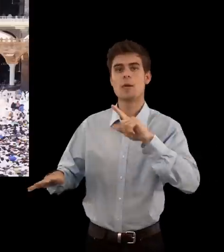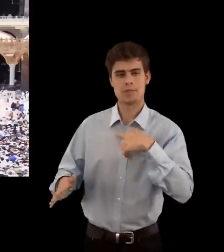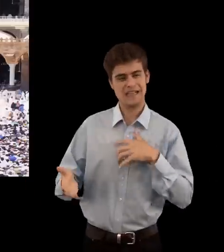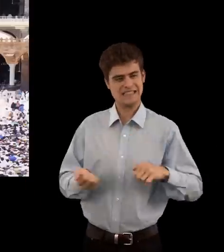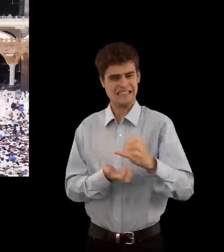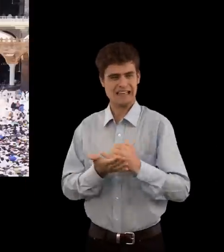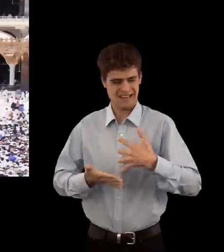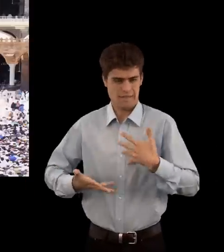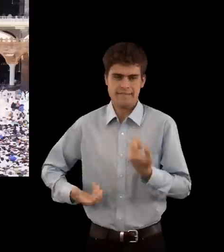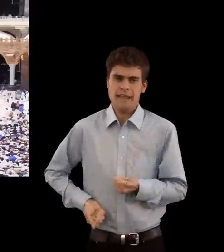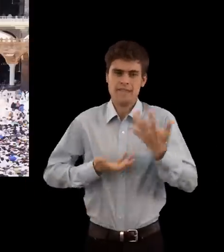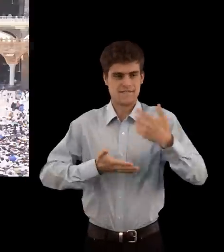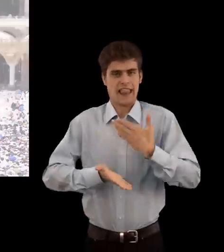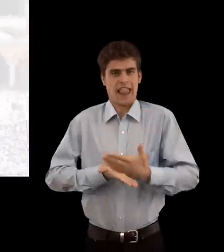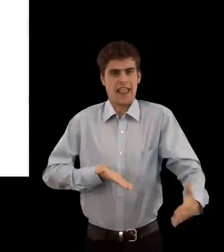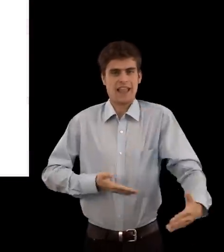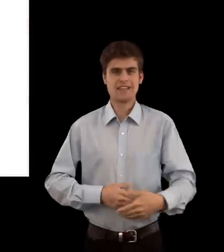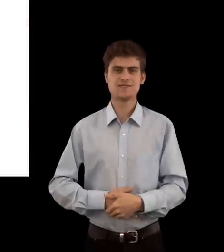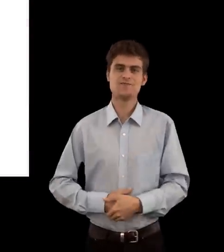Pilgrims go to purify themselves of their sins.